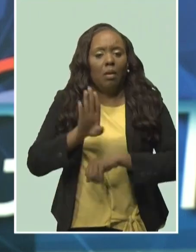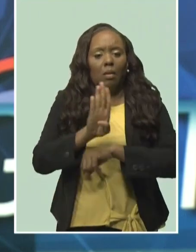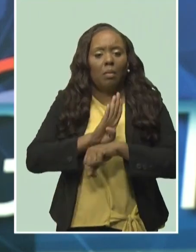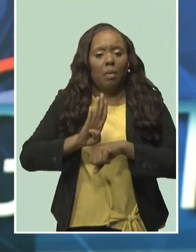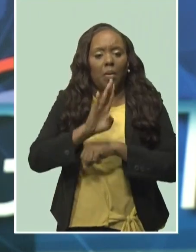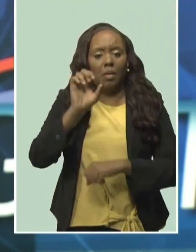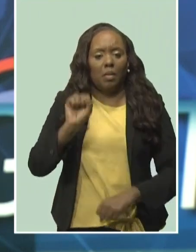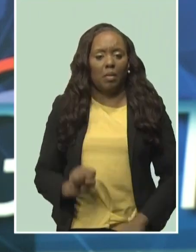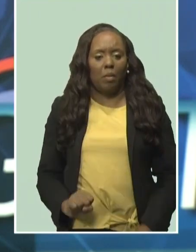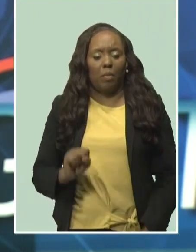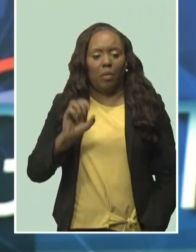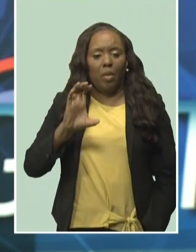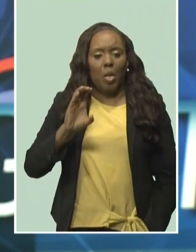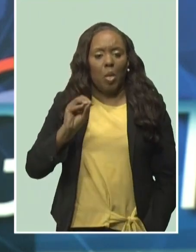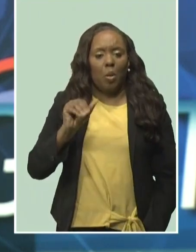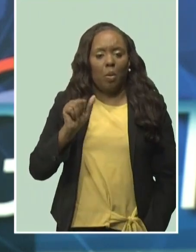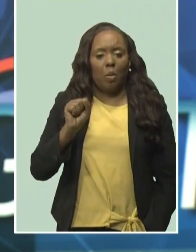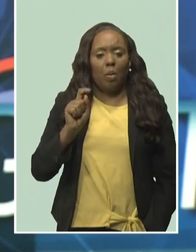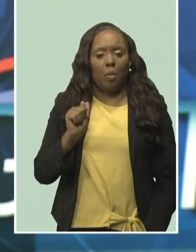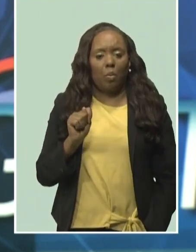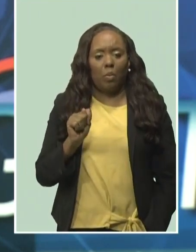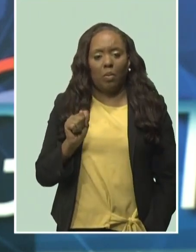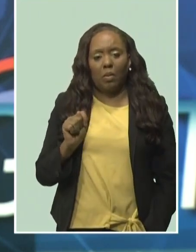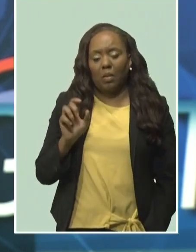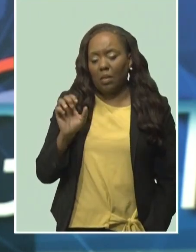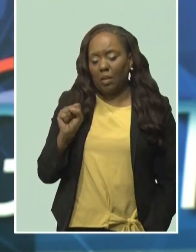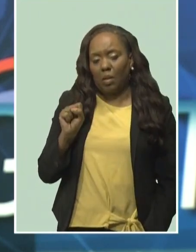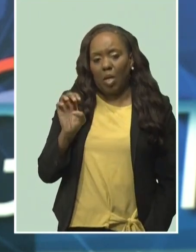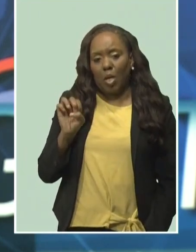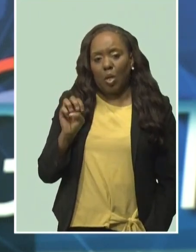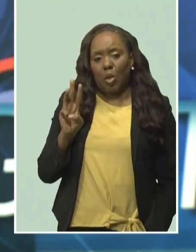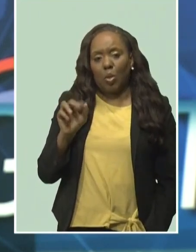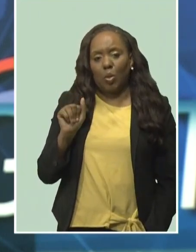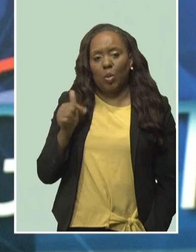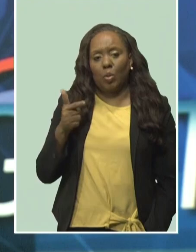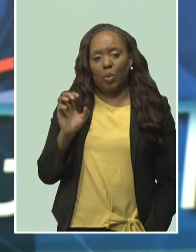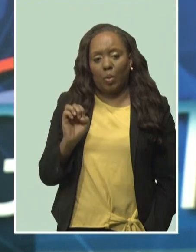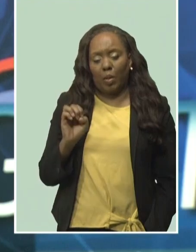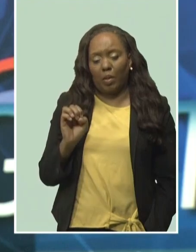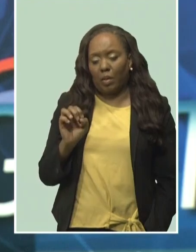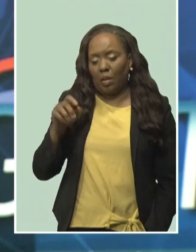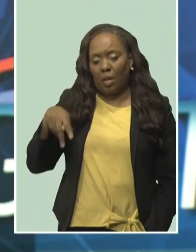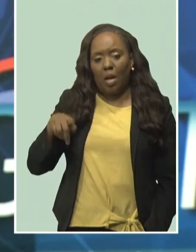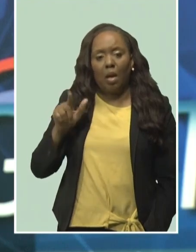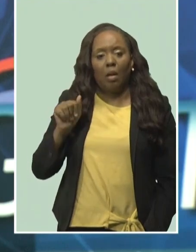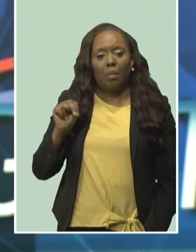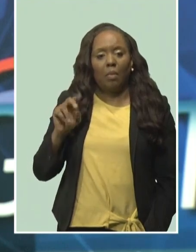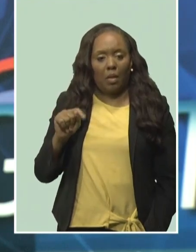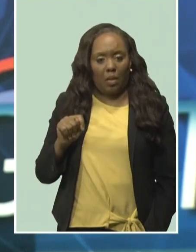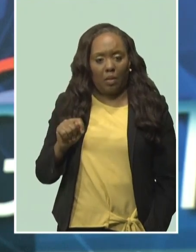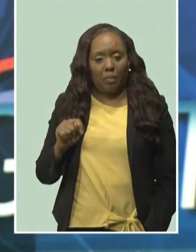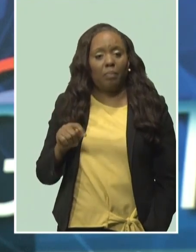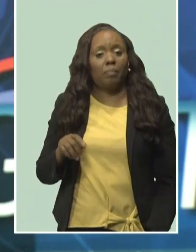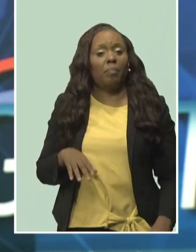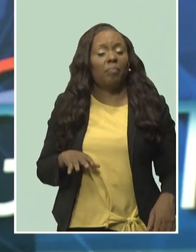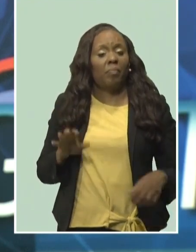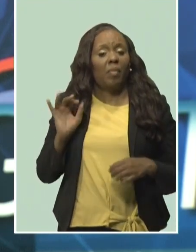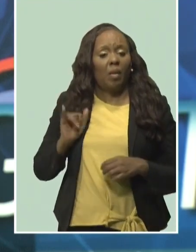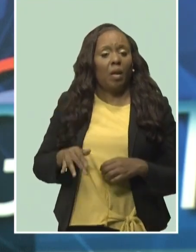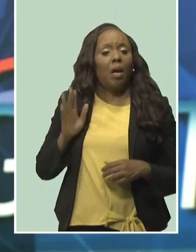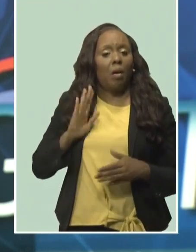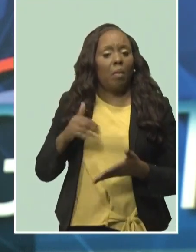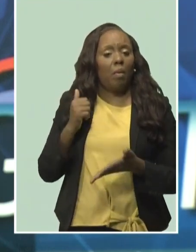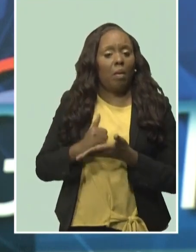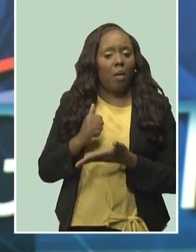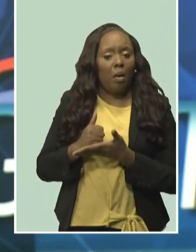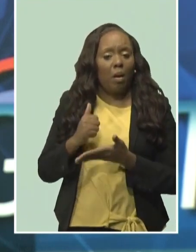Coast Sewage Treatment Plant. The plant will advance the country's efforts to mitigating the impacts of climate change, reducing chronic